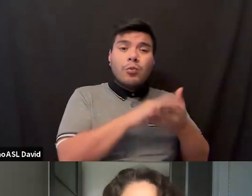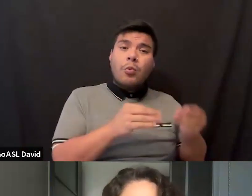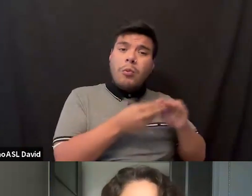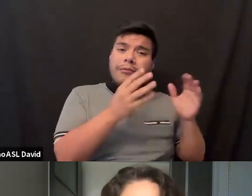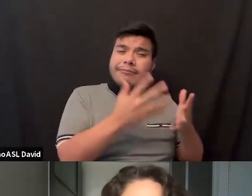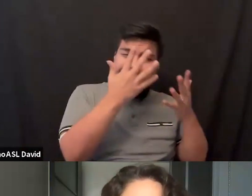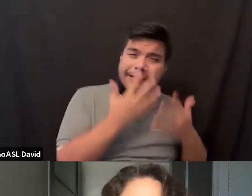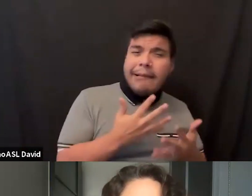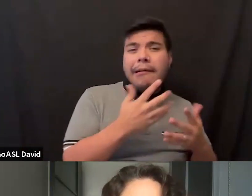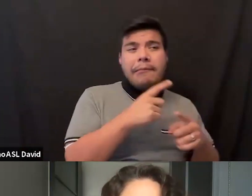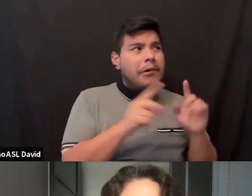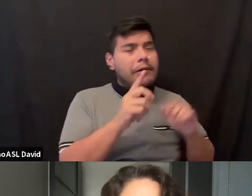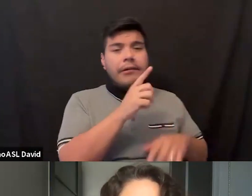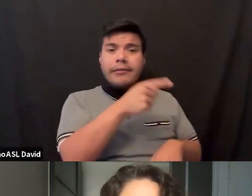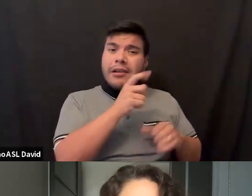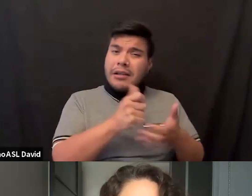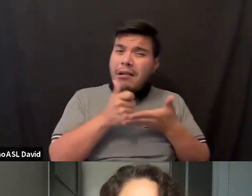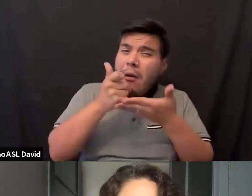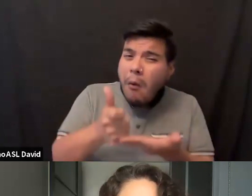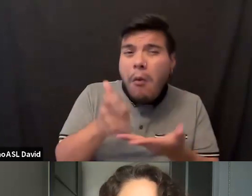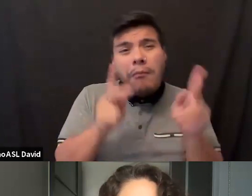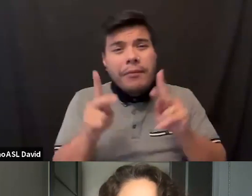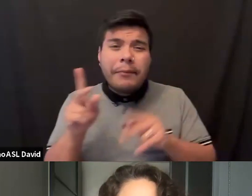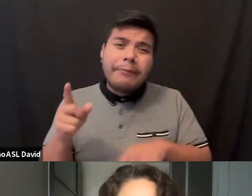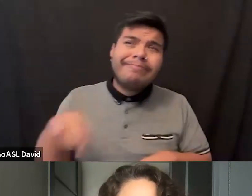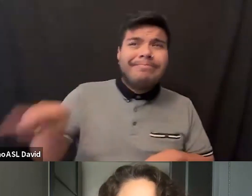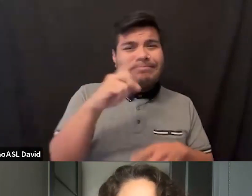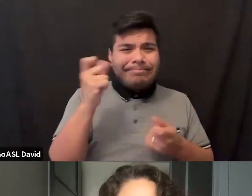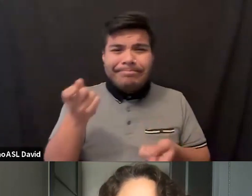women, other parents in the same situation as the one we had.